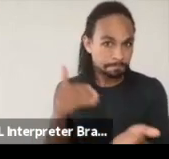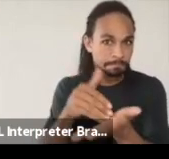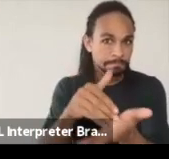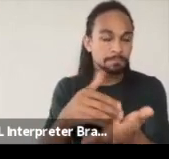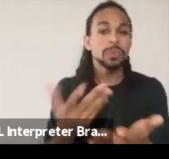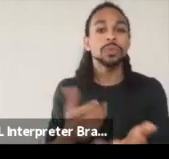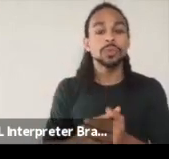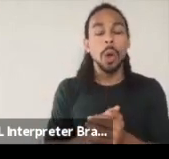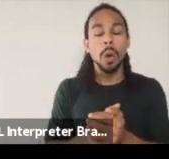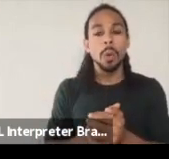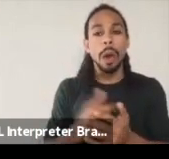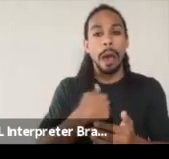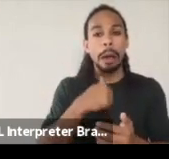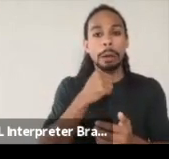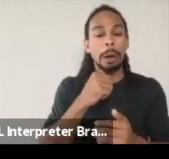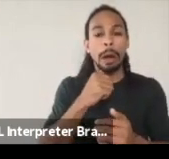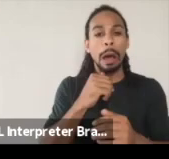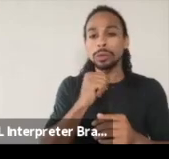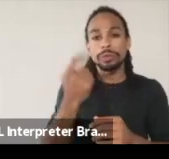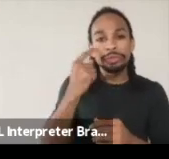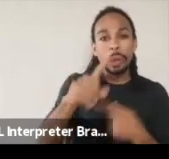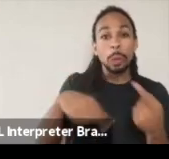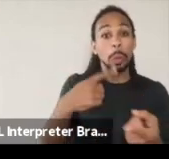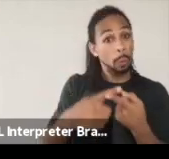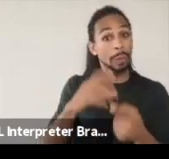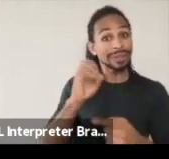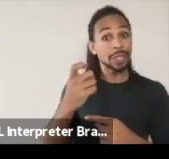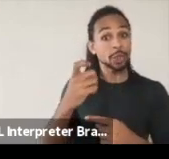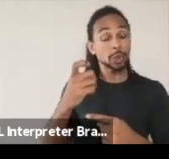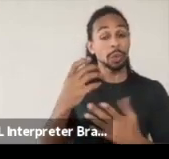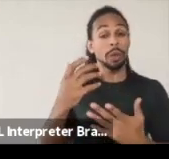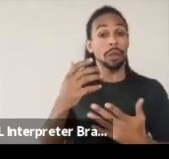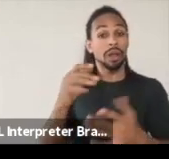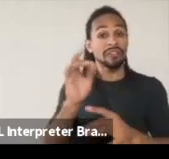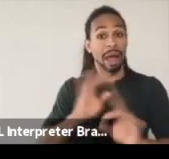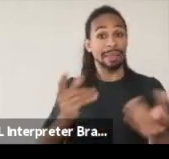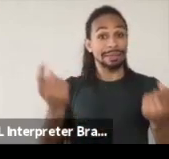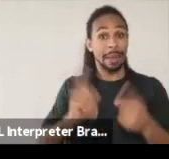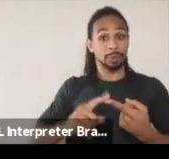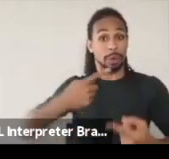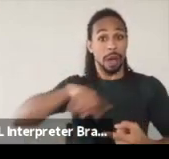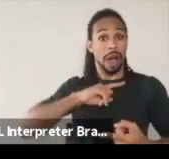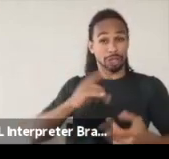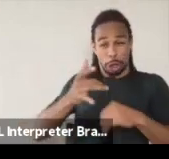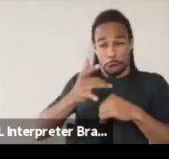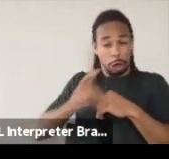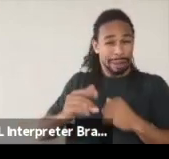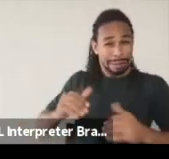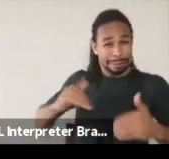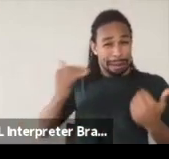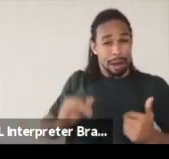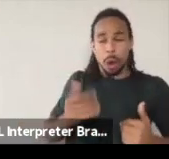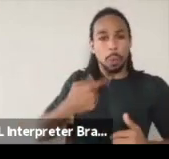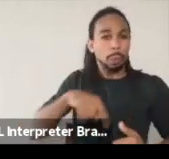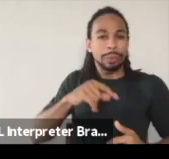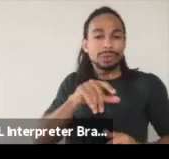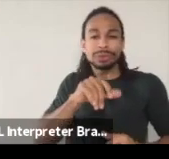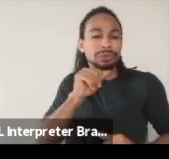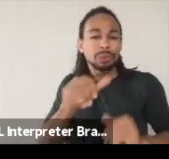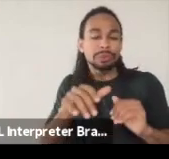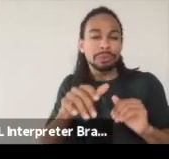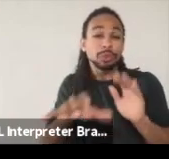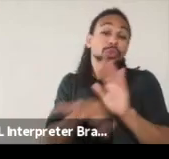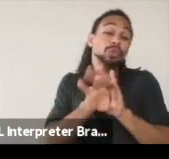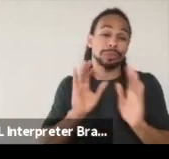sexual violence happens to us that early that we choose our coping mechanisms. I think that some of us are wired